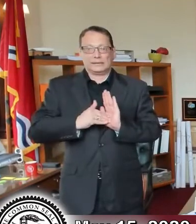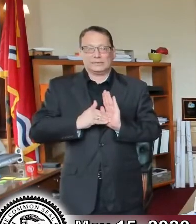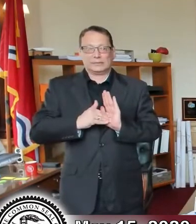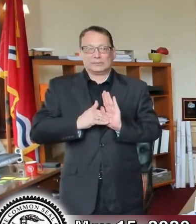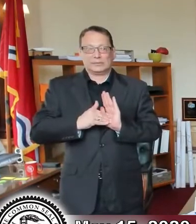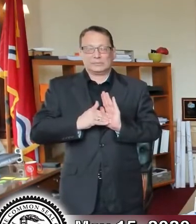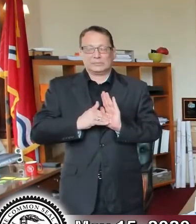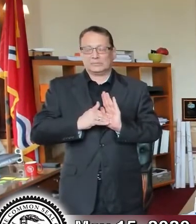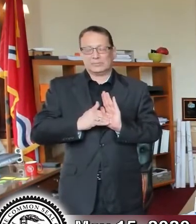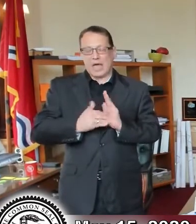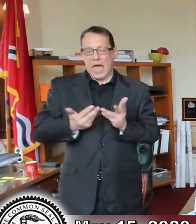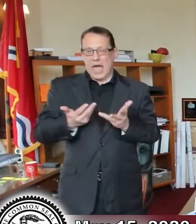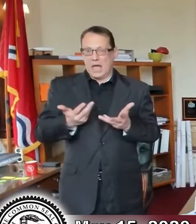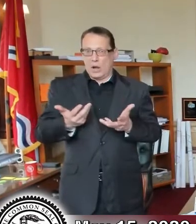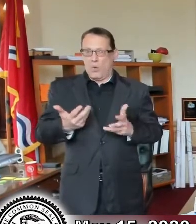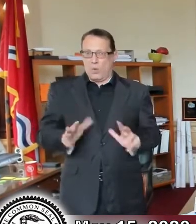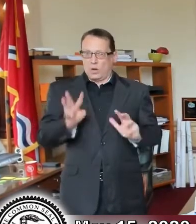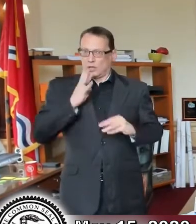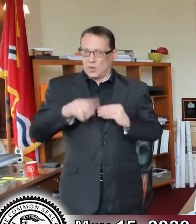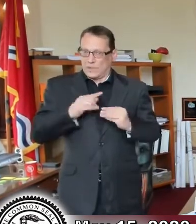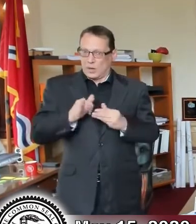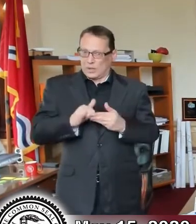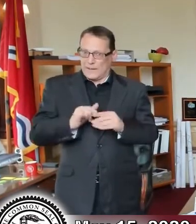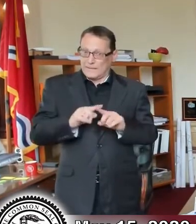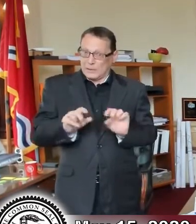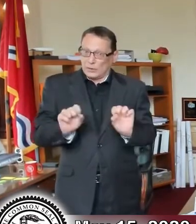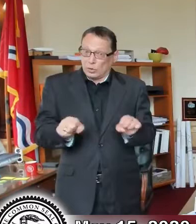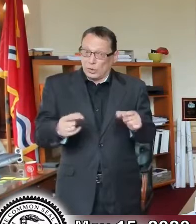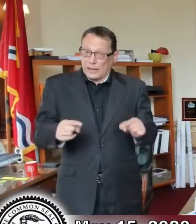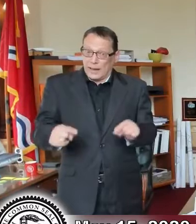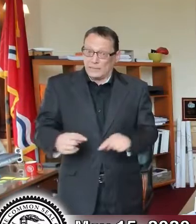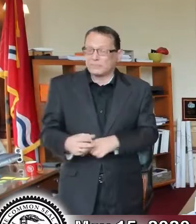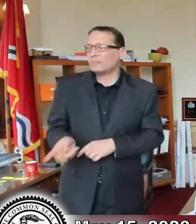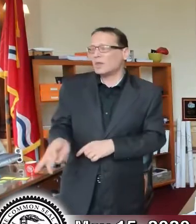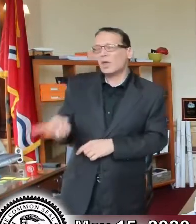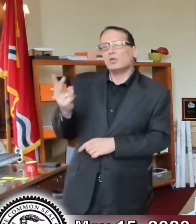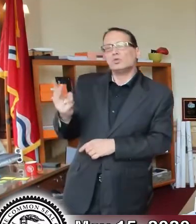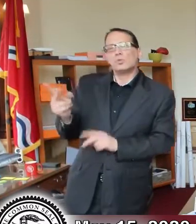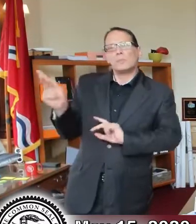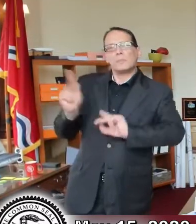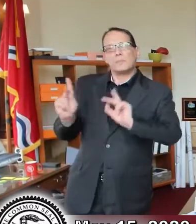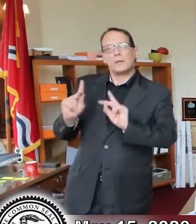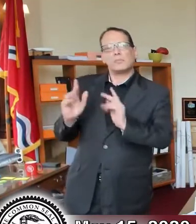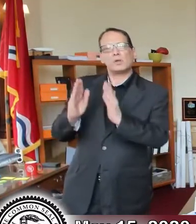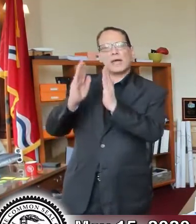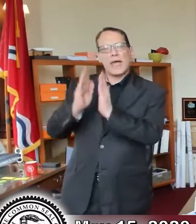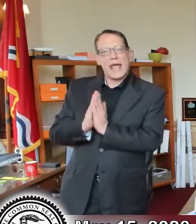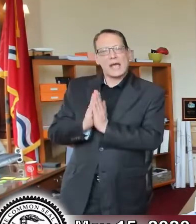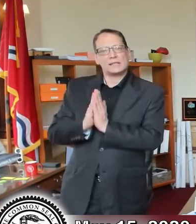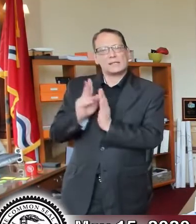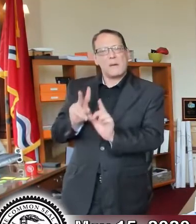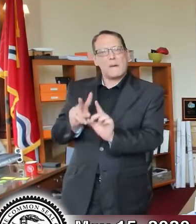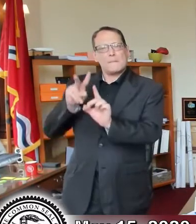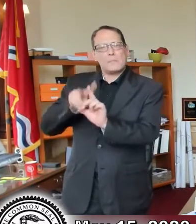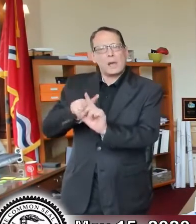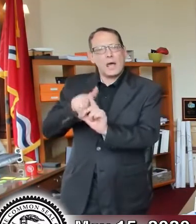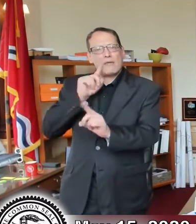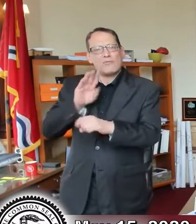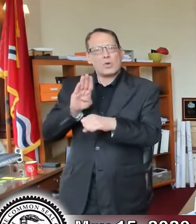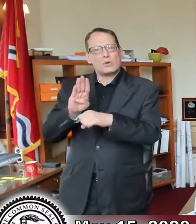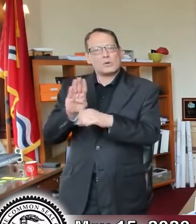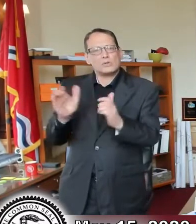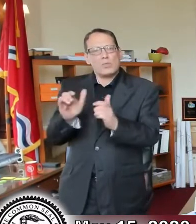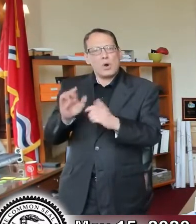of us want to do, and I don't even want to talk about it, but it's a reality. 2 people have asked, after they've applied for the small business